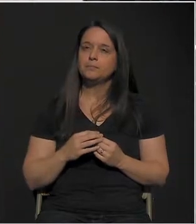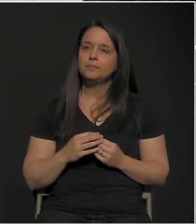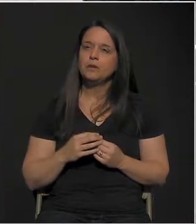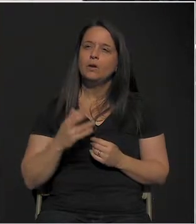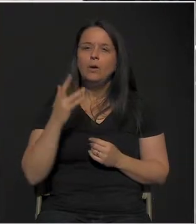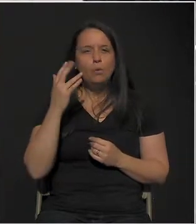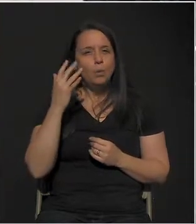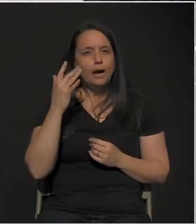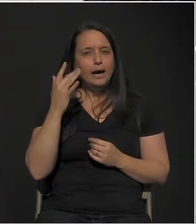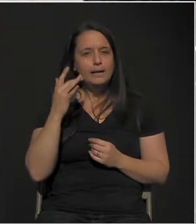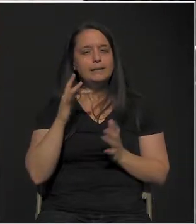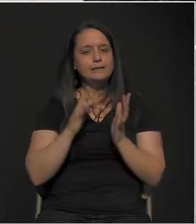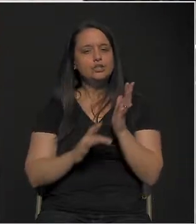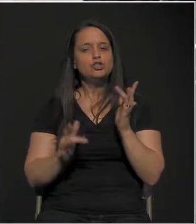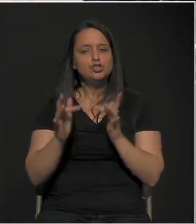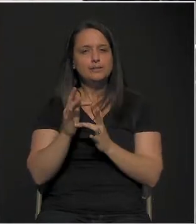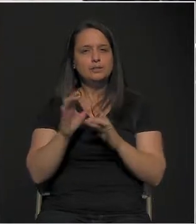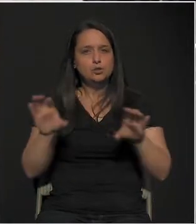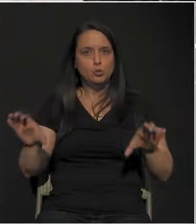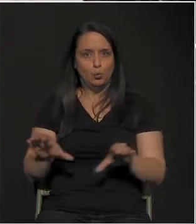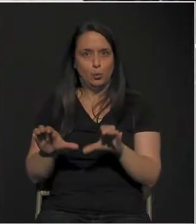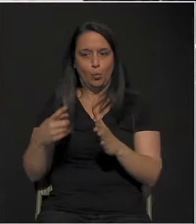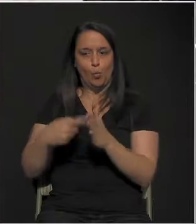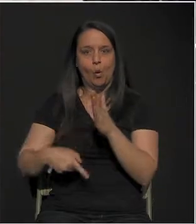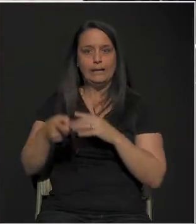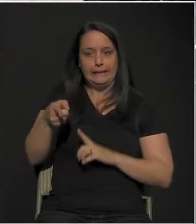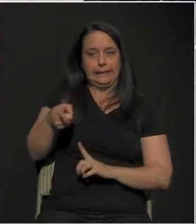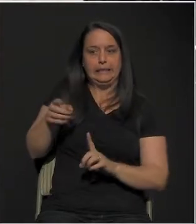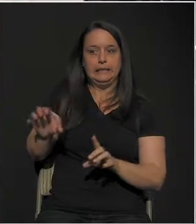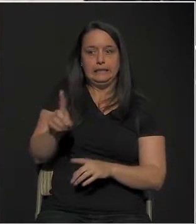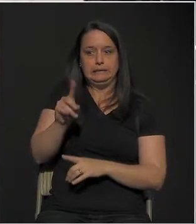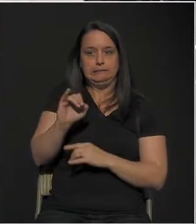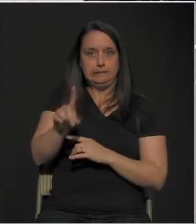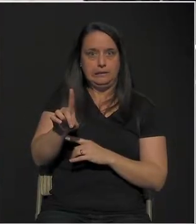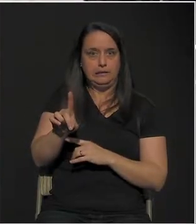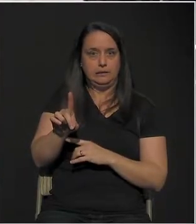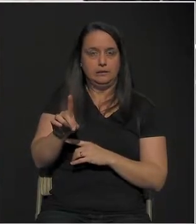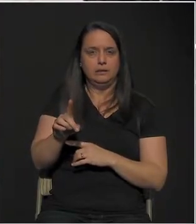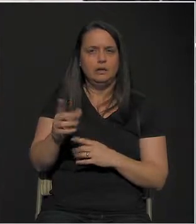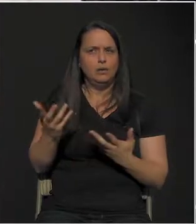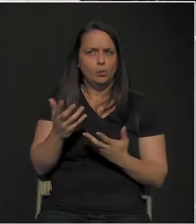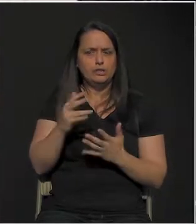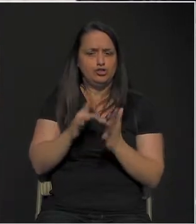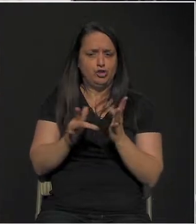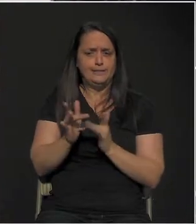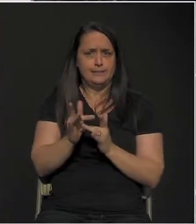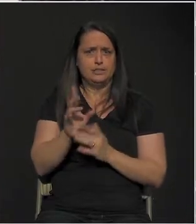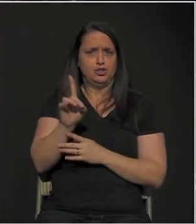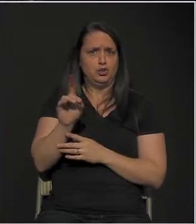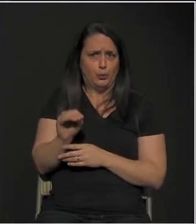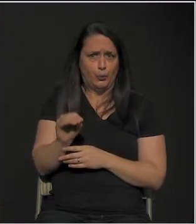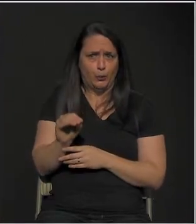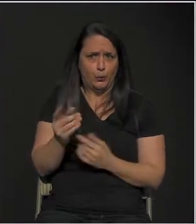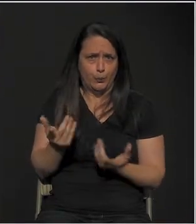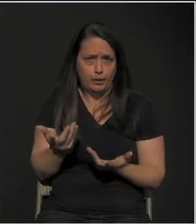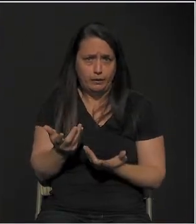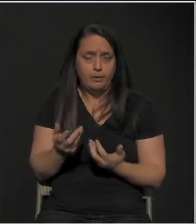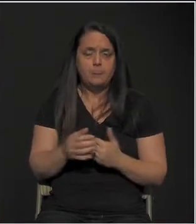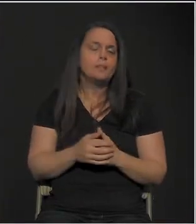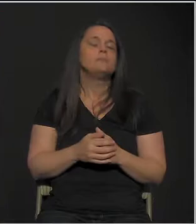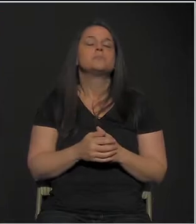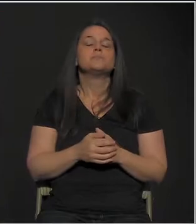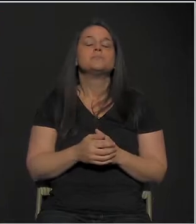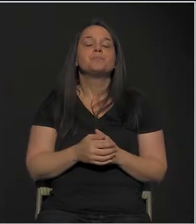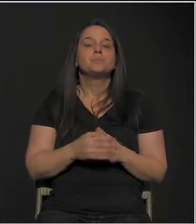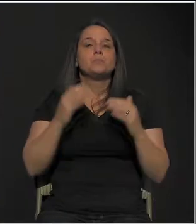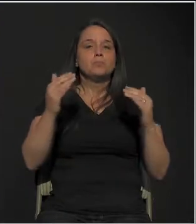Why did Jesus do what he did? And what exactly did Jesus do? So the scripture tells us what Jesus